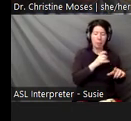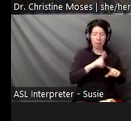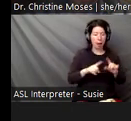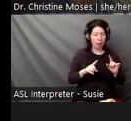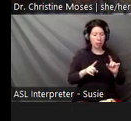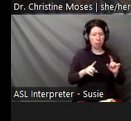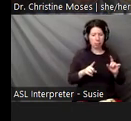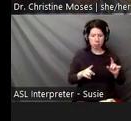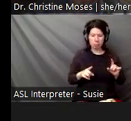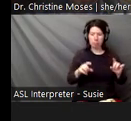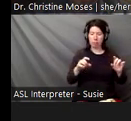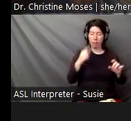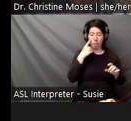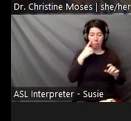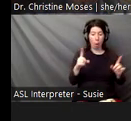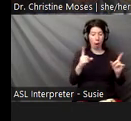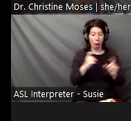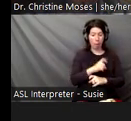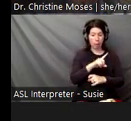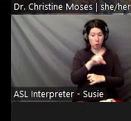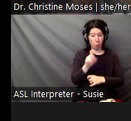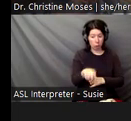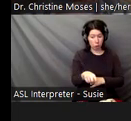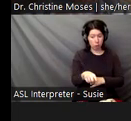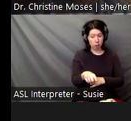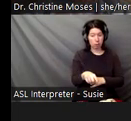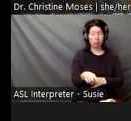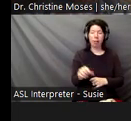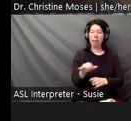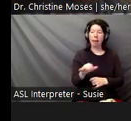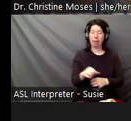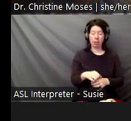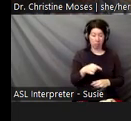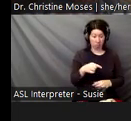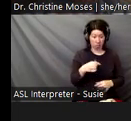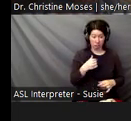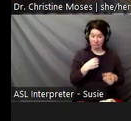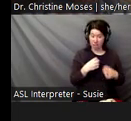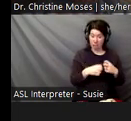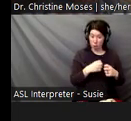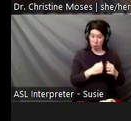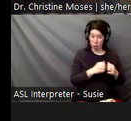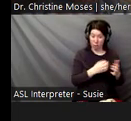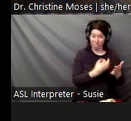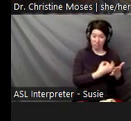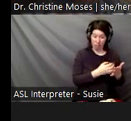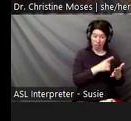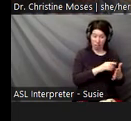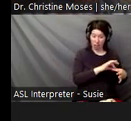of complex question like, is there an issue with the finances that affects the policy we're